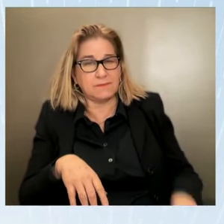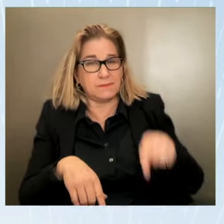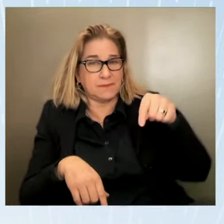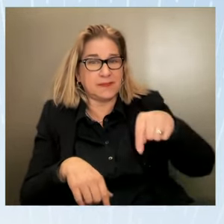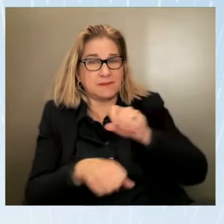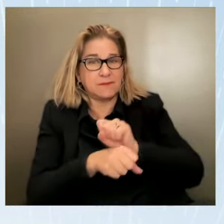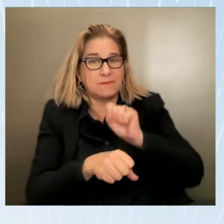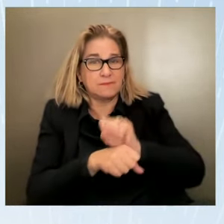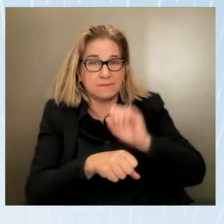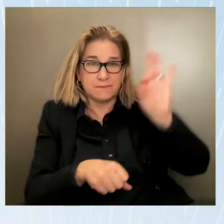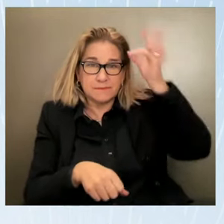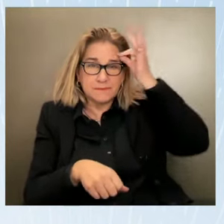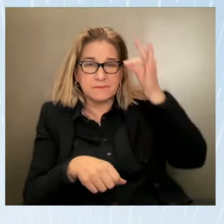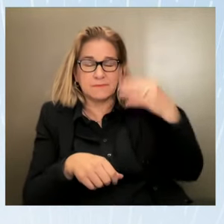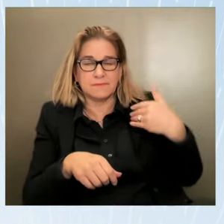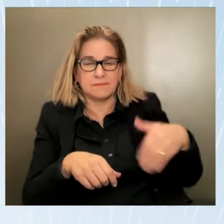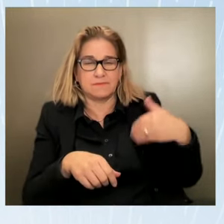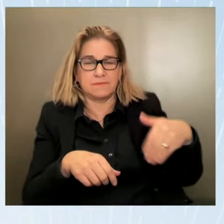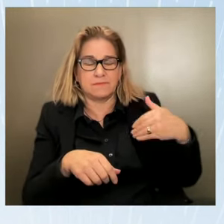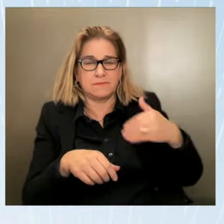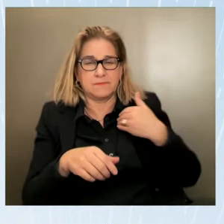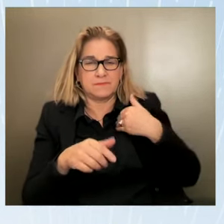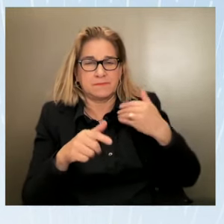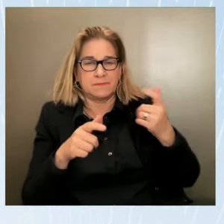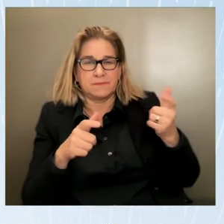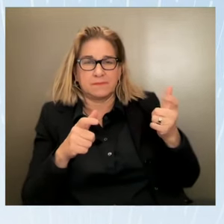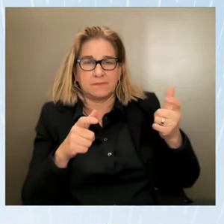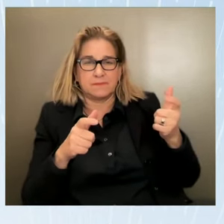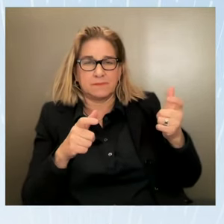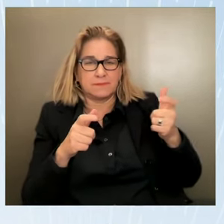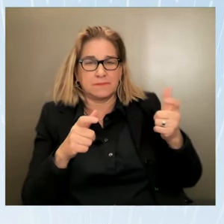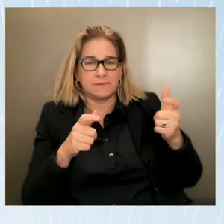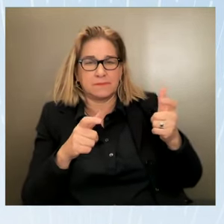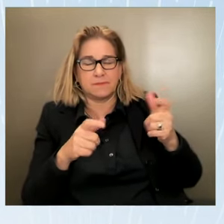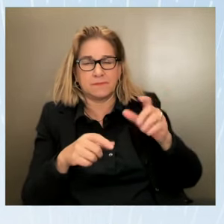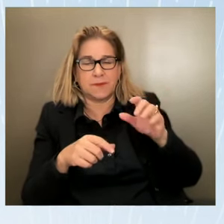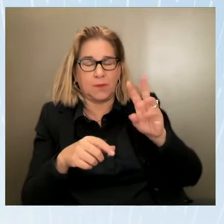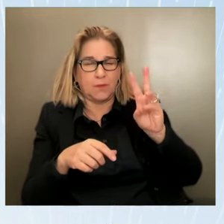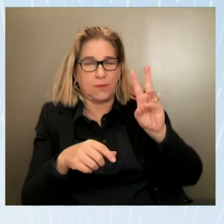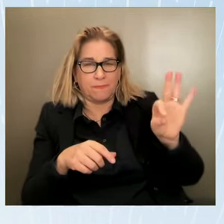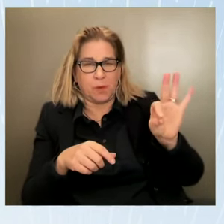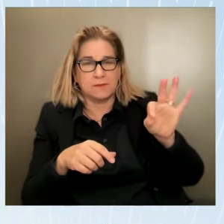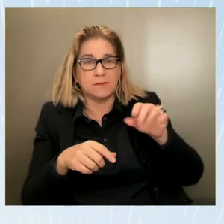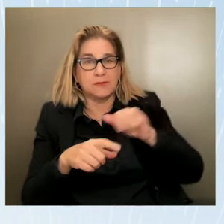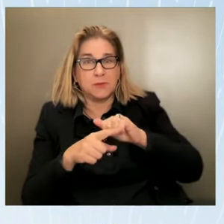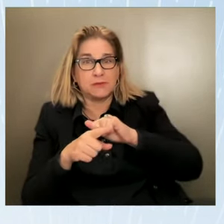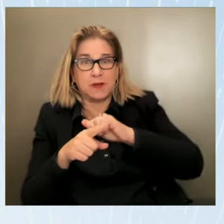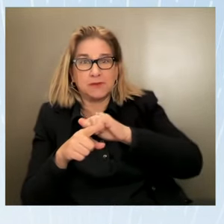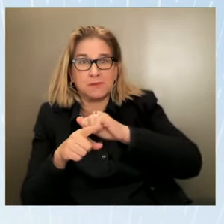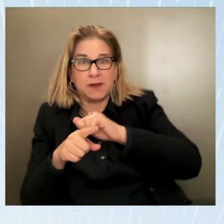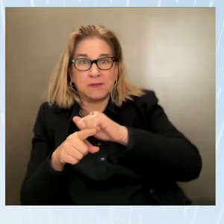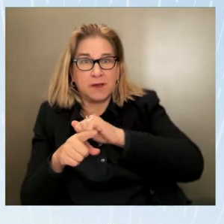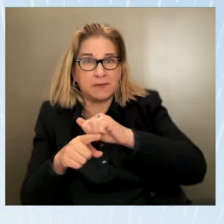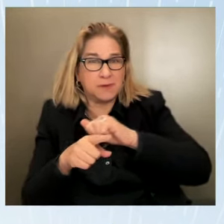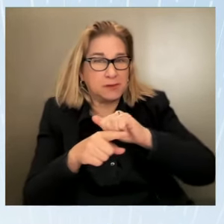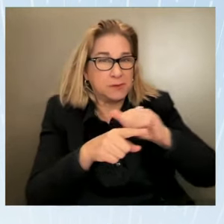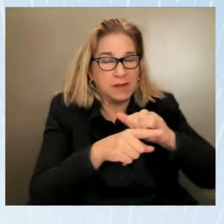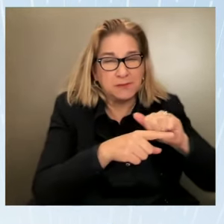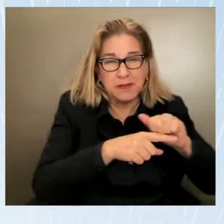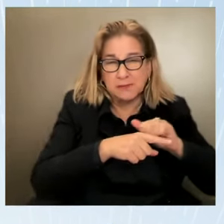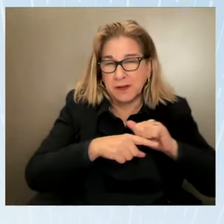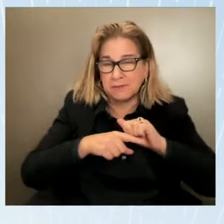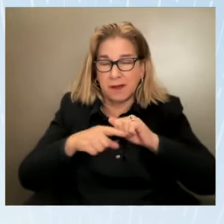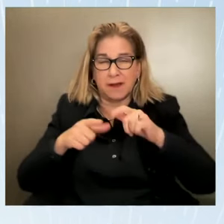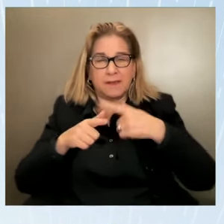agencies can make a huge difference, again, in being a force multiplier, as Secretary Buttigieg was saying, in a different way. So